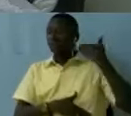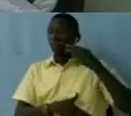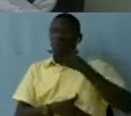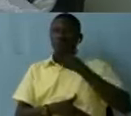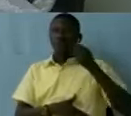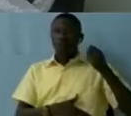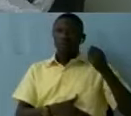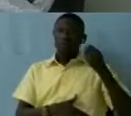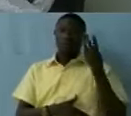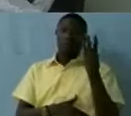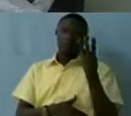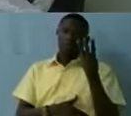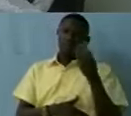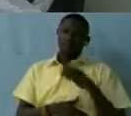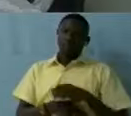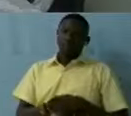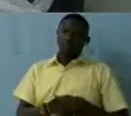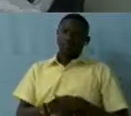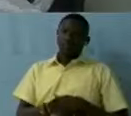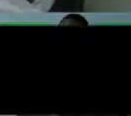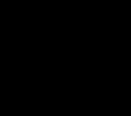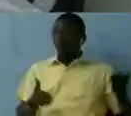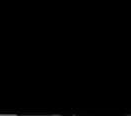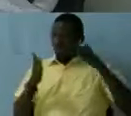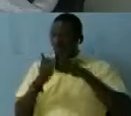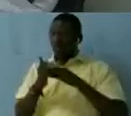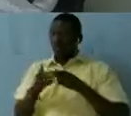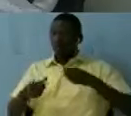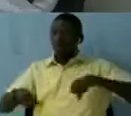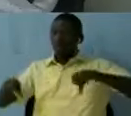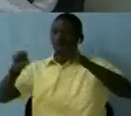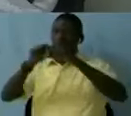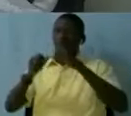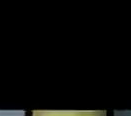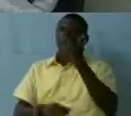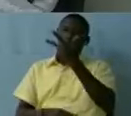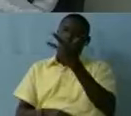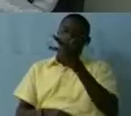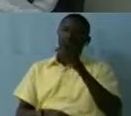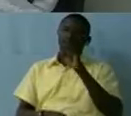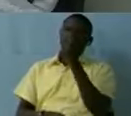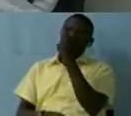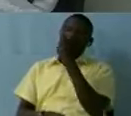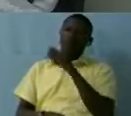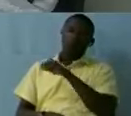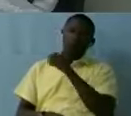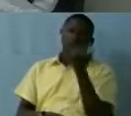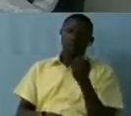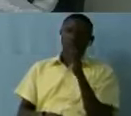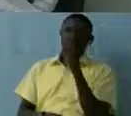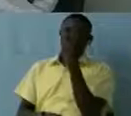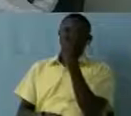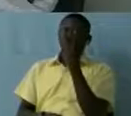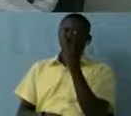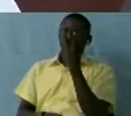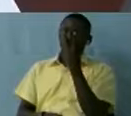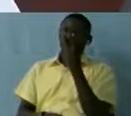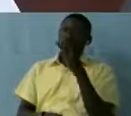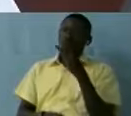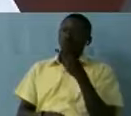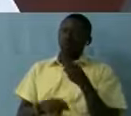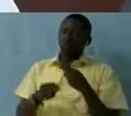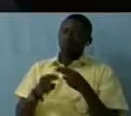round 8, la first phase and in second phase. First and second phase. Do cool nata falling couldn't get new